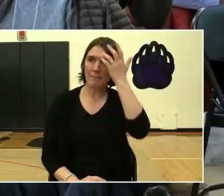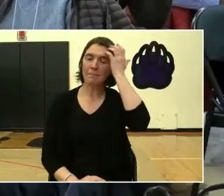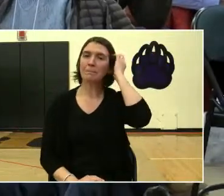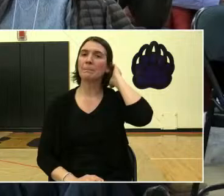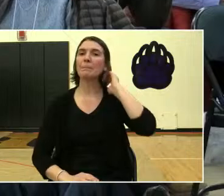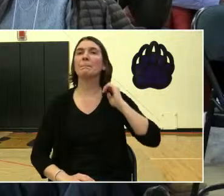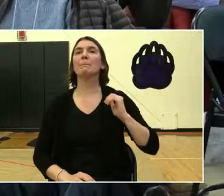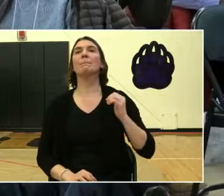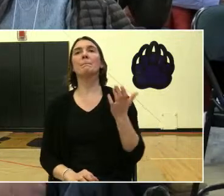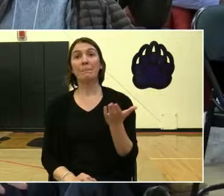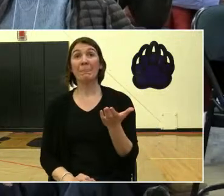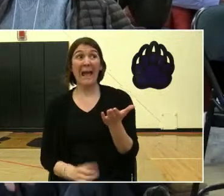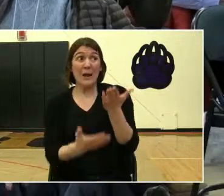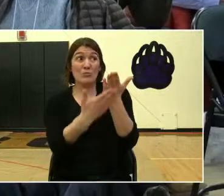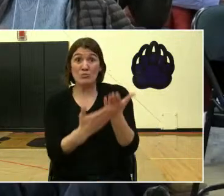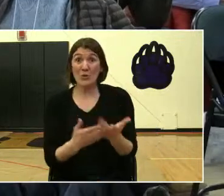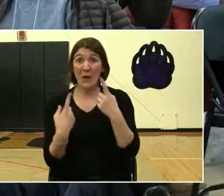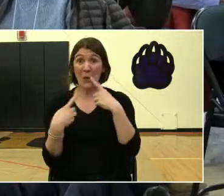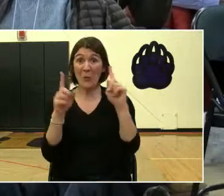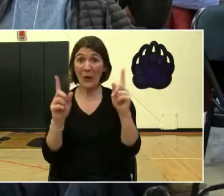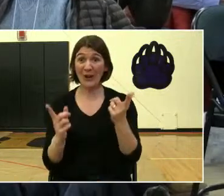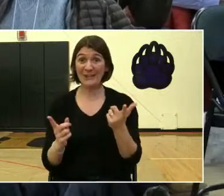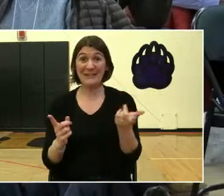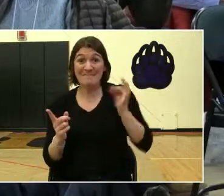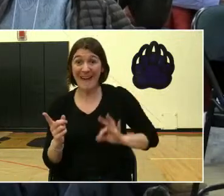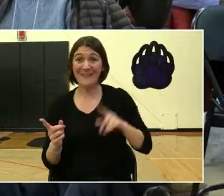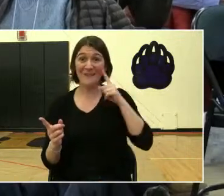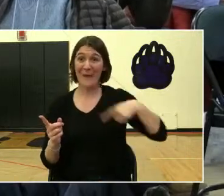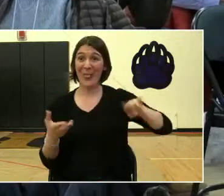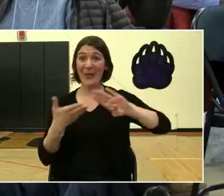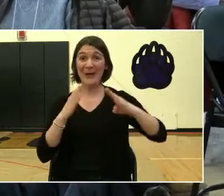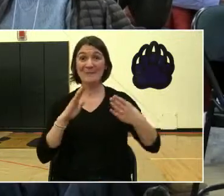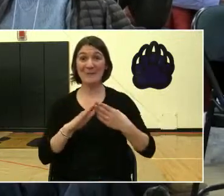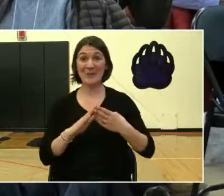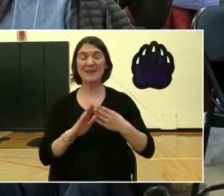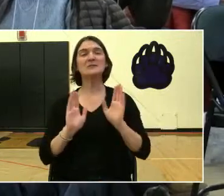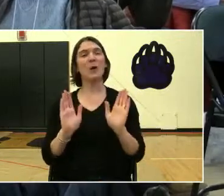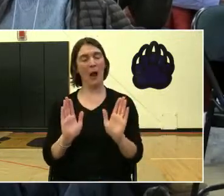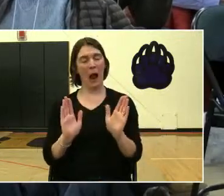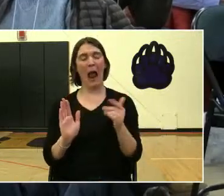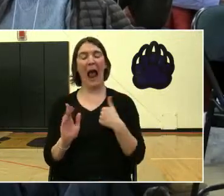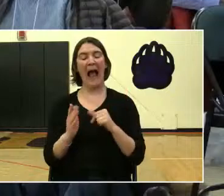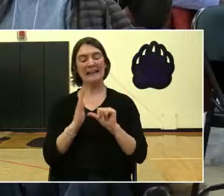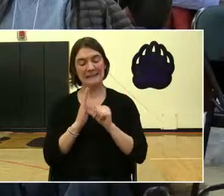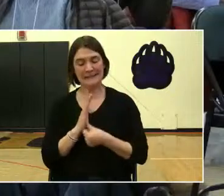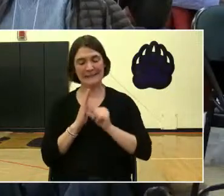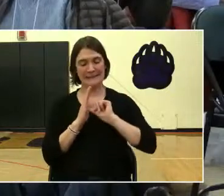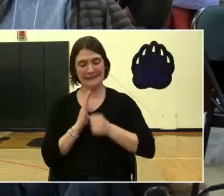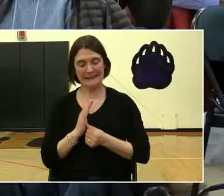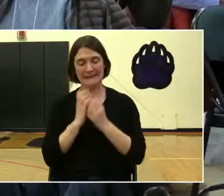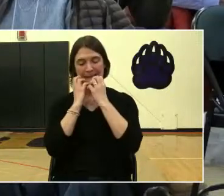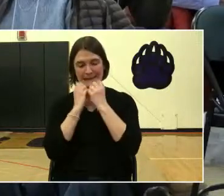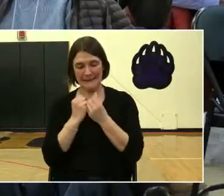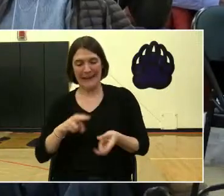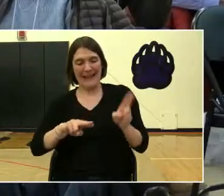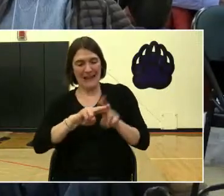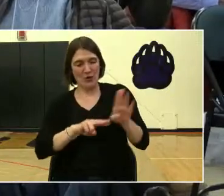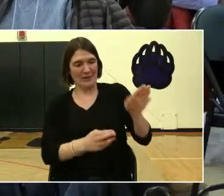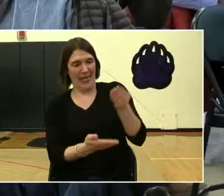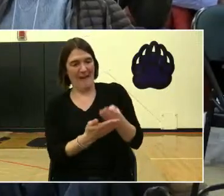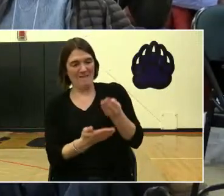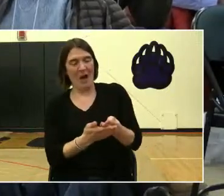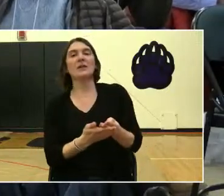um and it's proven itself as something that's really beneficial for our community so I cannot emphasize more that I think we need to increase this